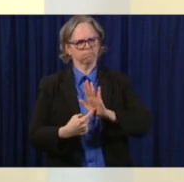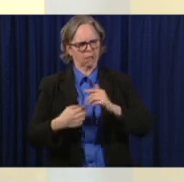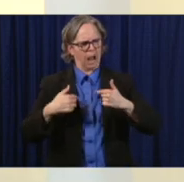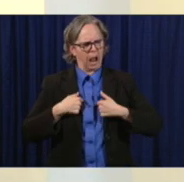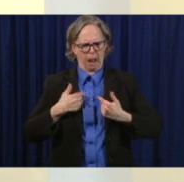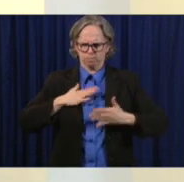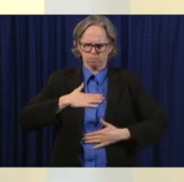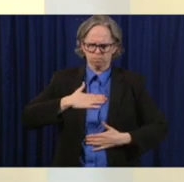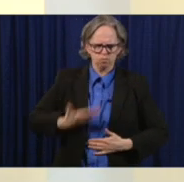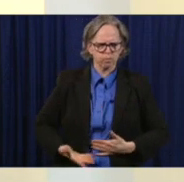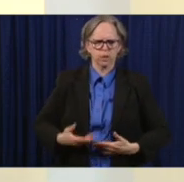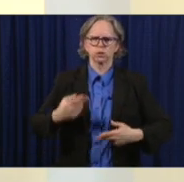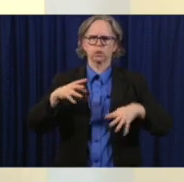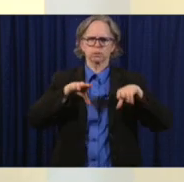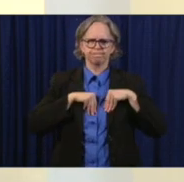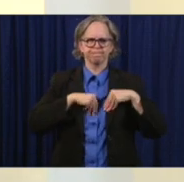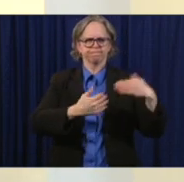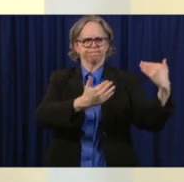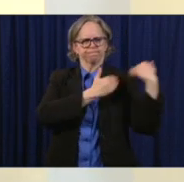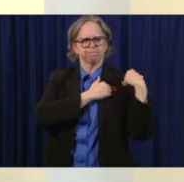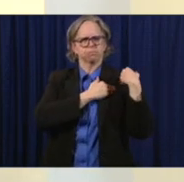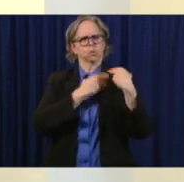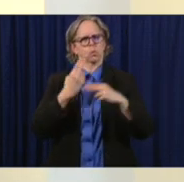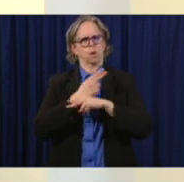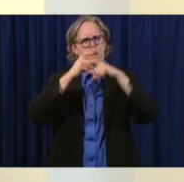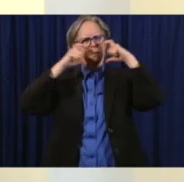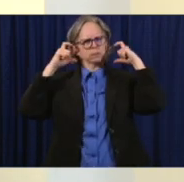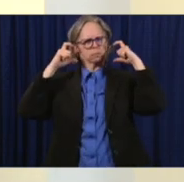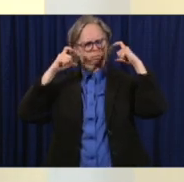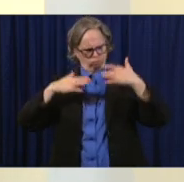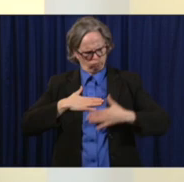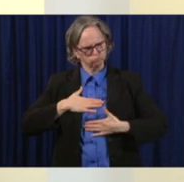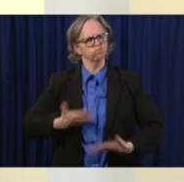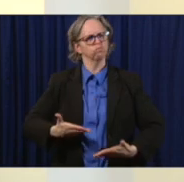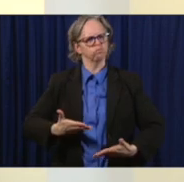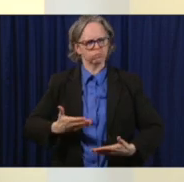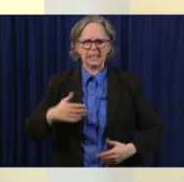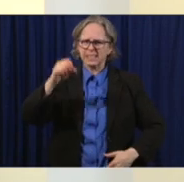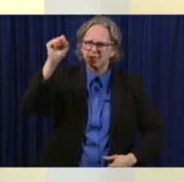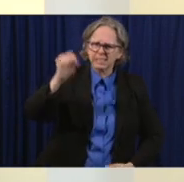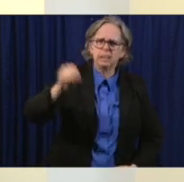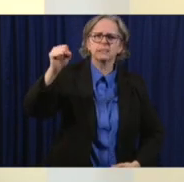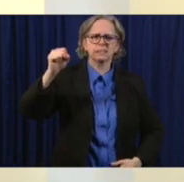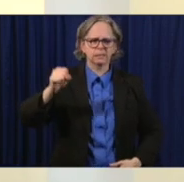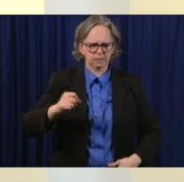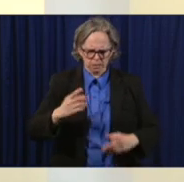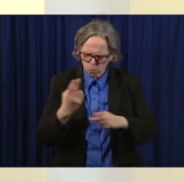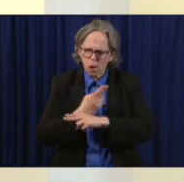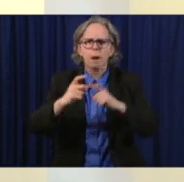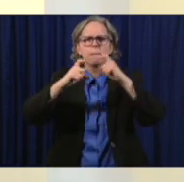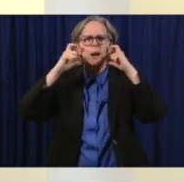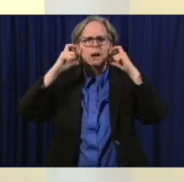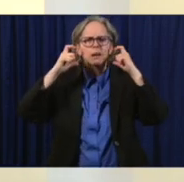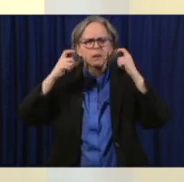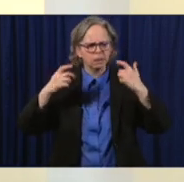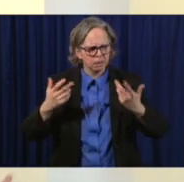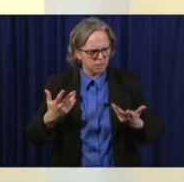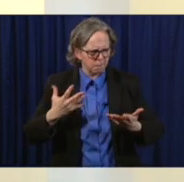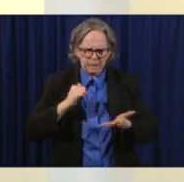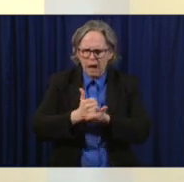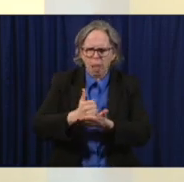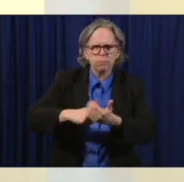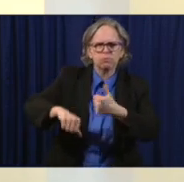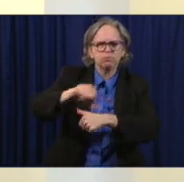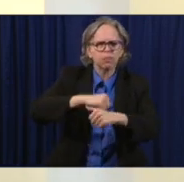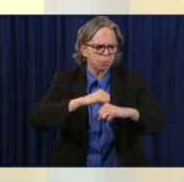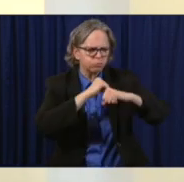only to keep ourselves safe, keep others safe, but really help the most amazing small business. These businesses, especially these